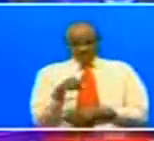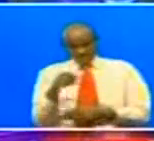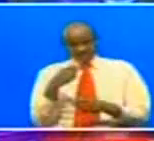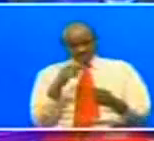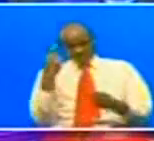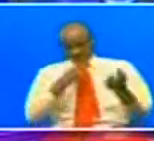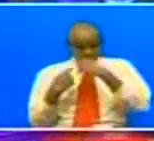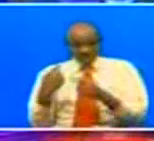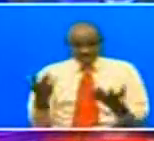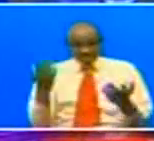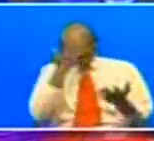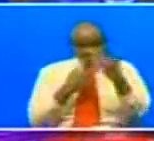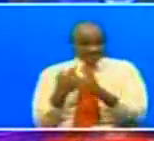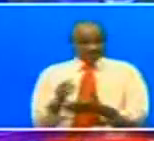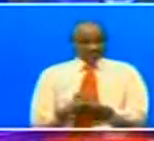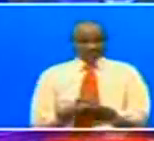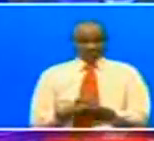pumping?